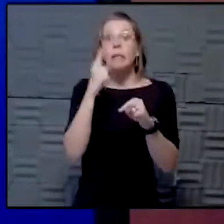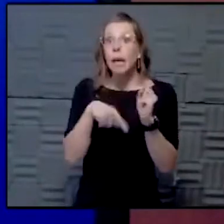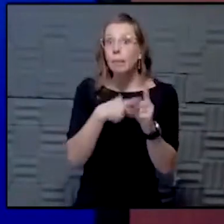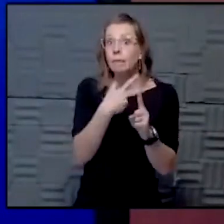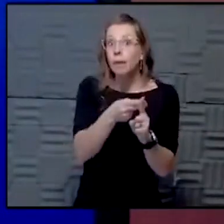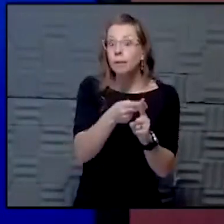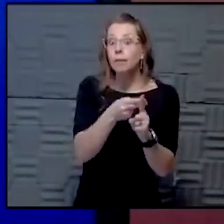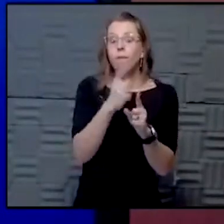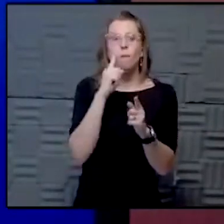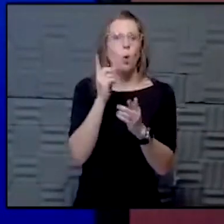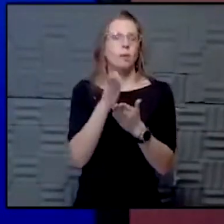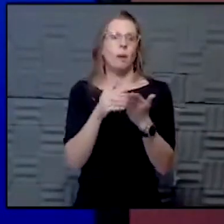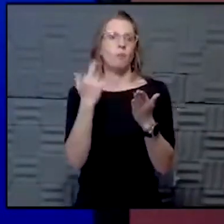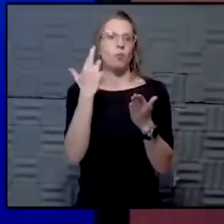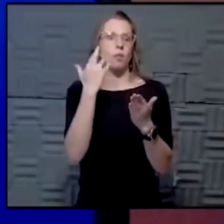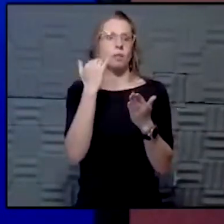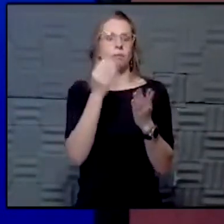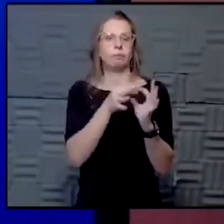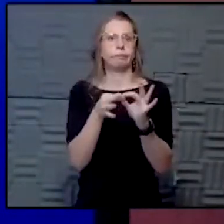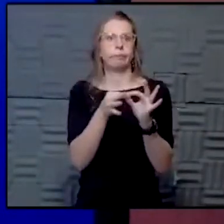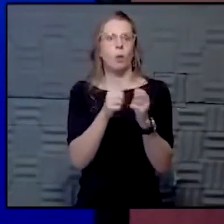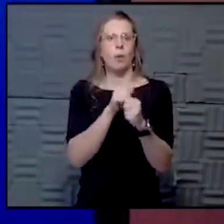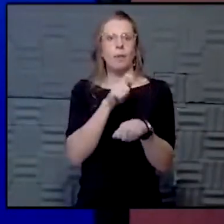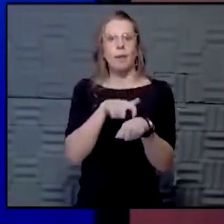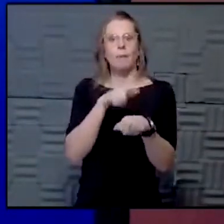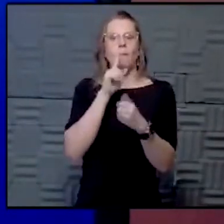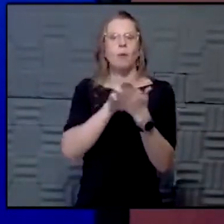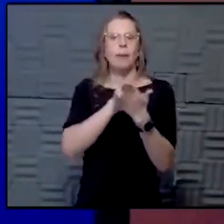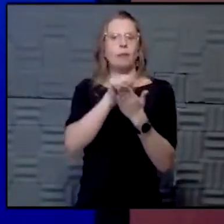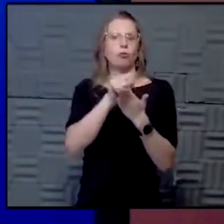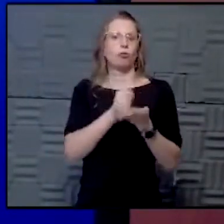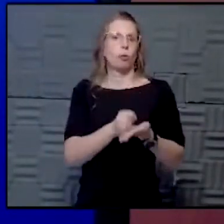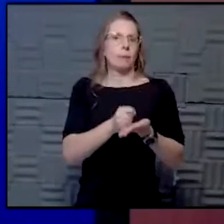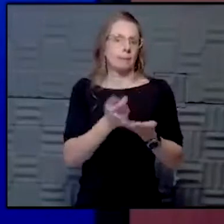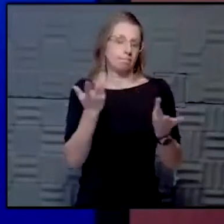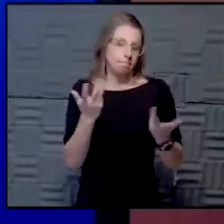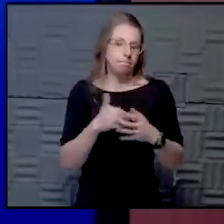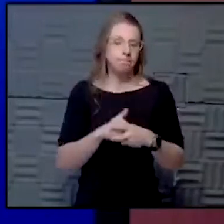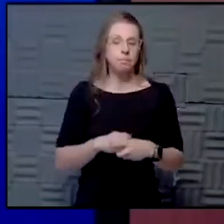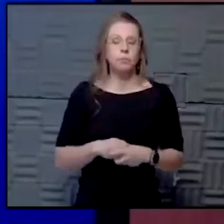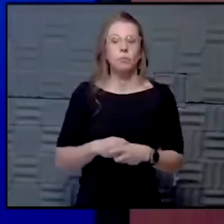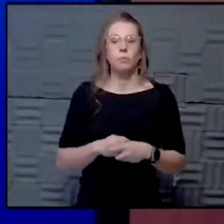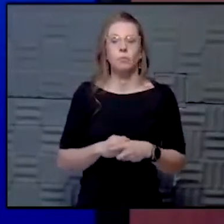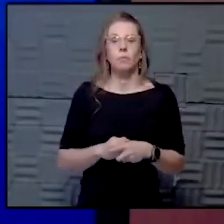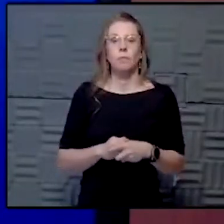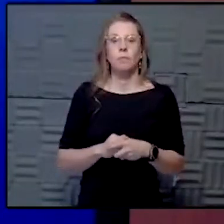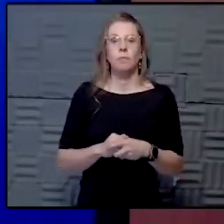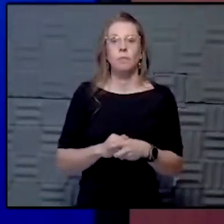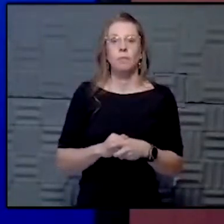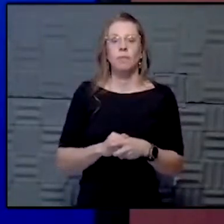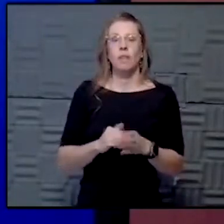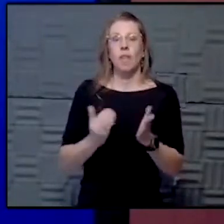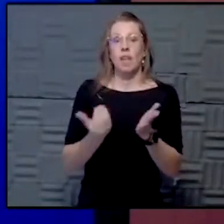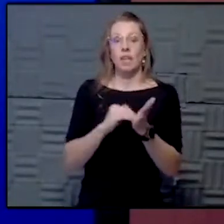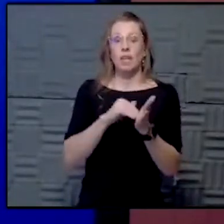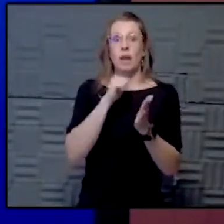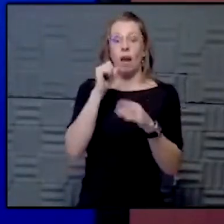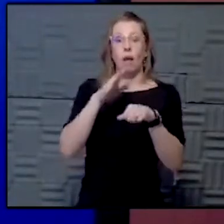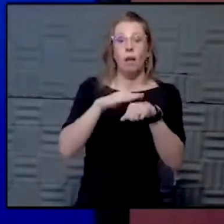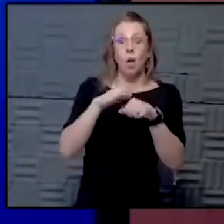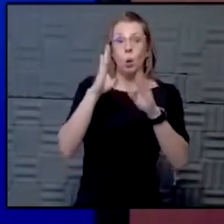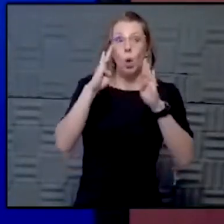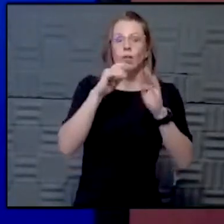some reason as it relates to, say, the timing of cancer treatment, which, again, isn't a contraindication, but we may make a